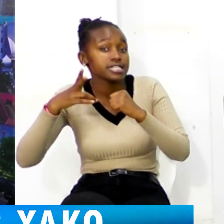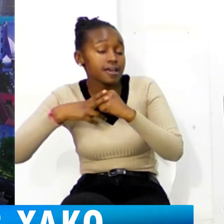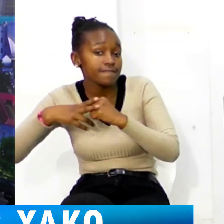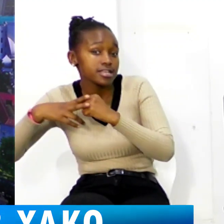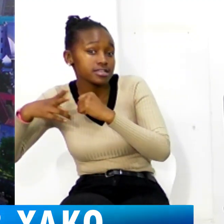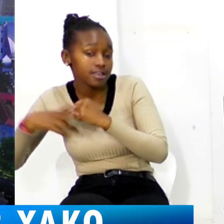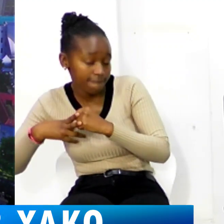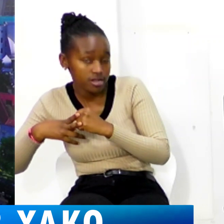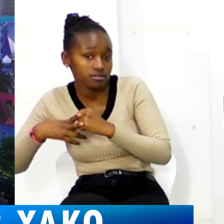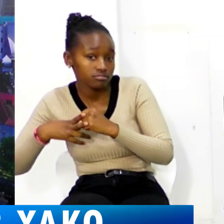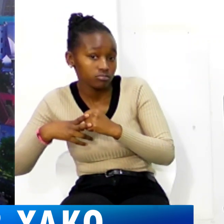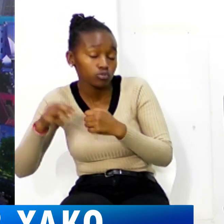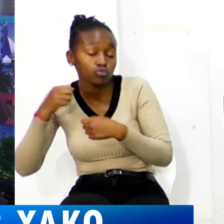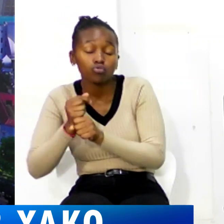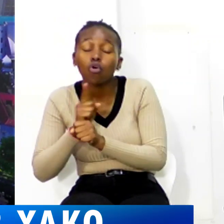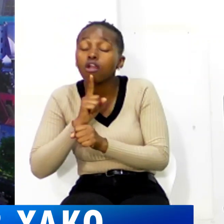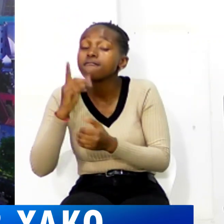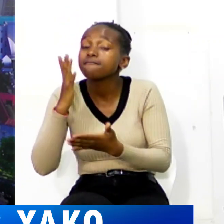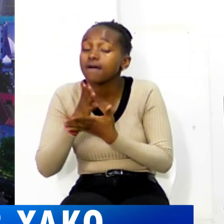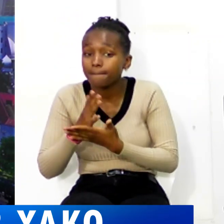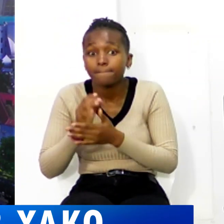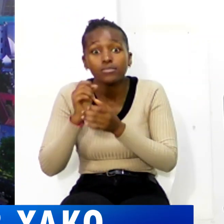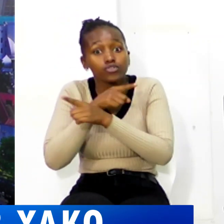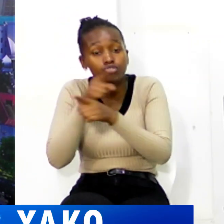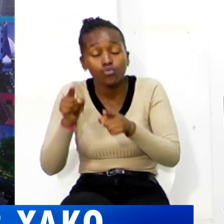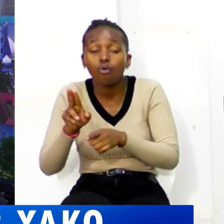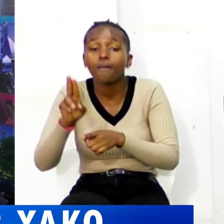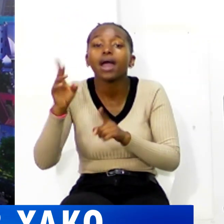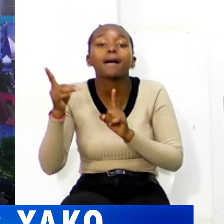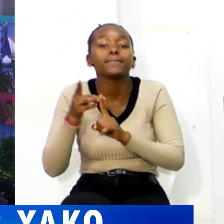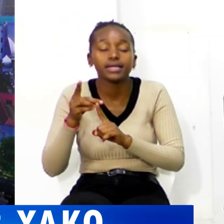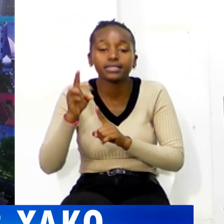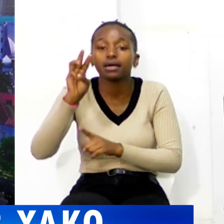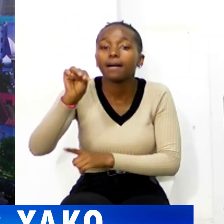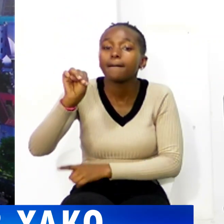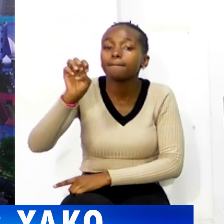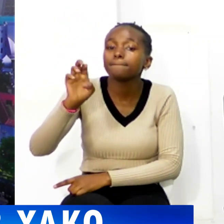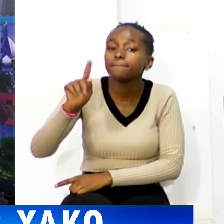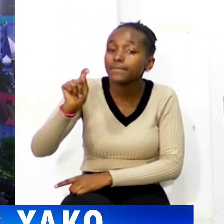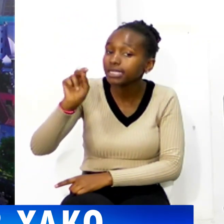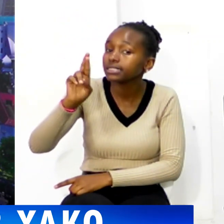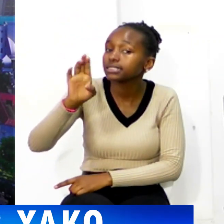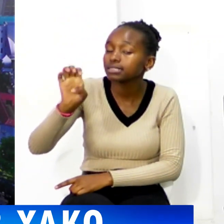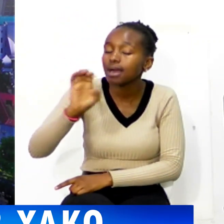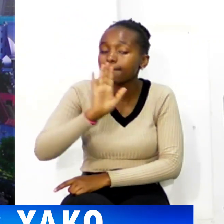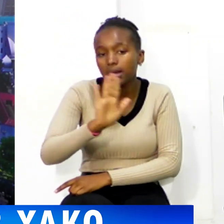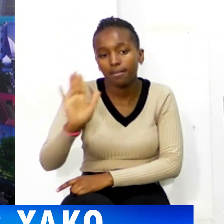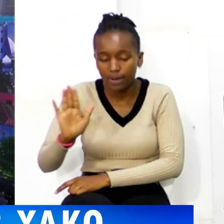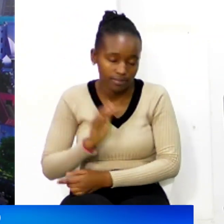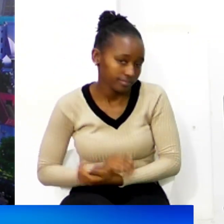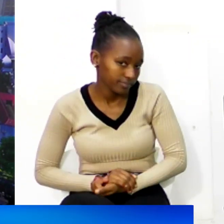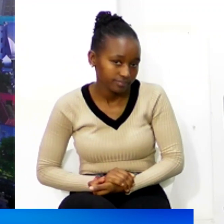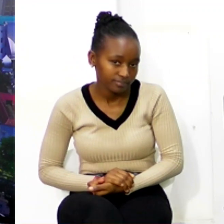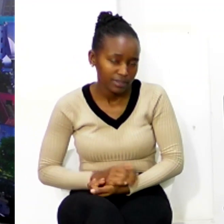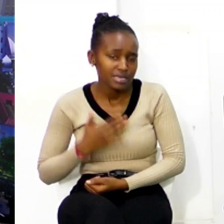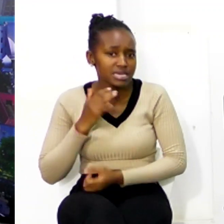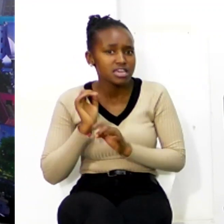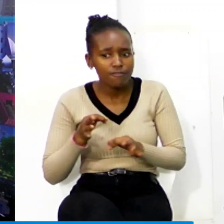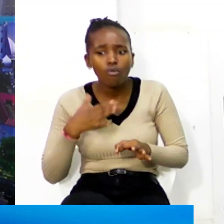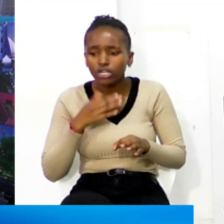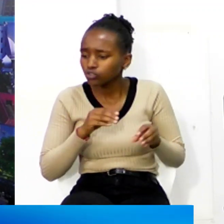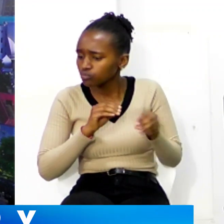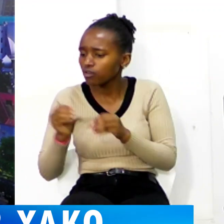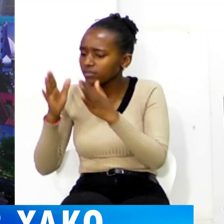you have changed that your meter has been you updated. Yeah. But for you, wherever you go, confirm. Just